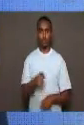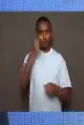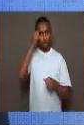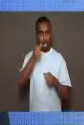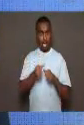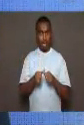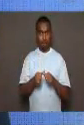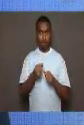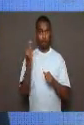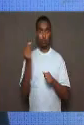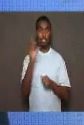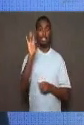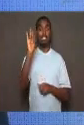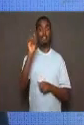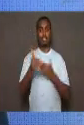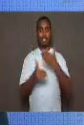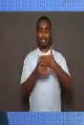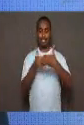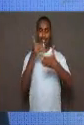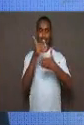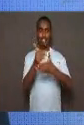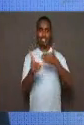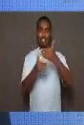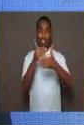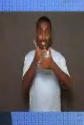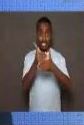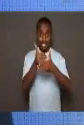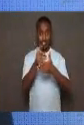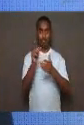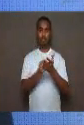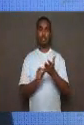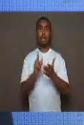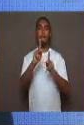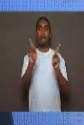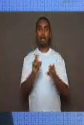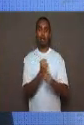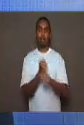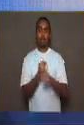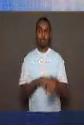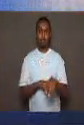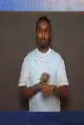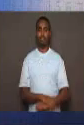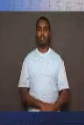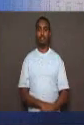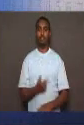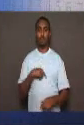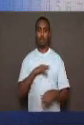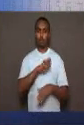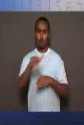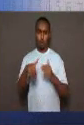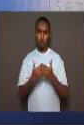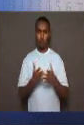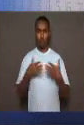Remember to use the 7 stages of writing when you are writing your paragraph. We have